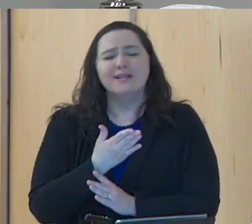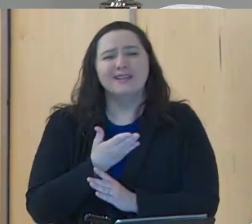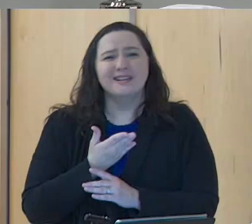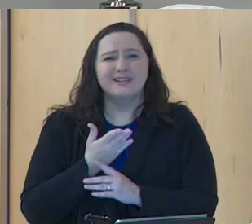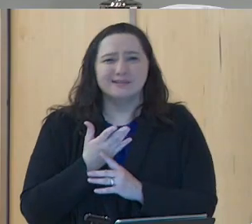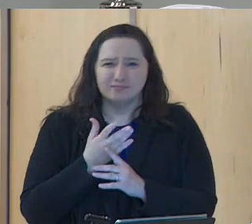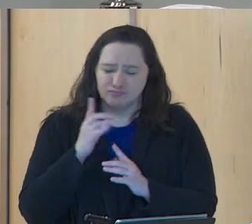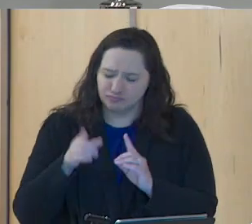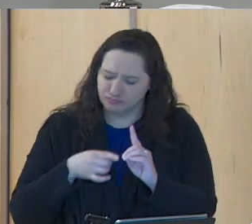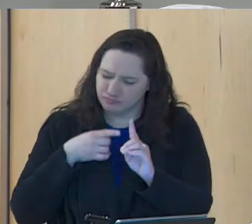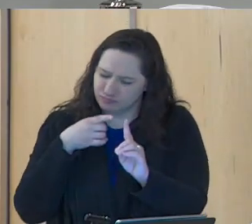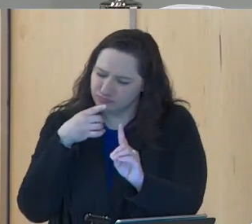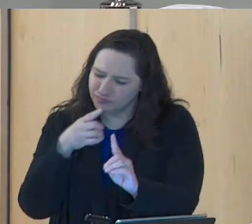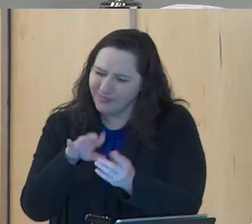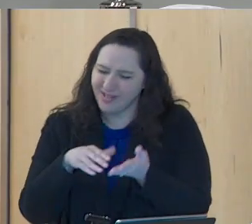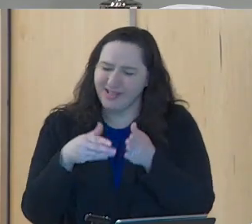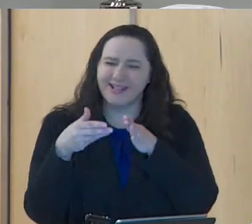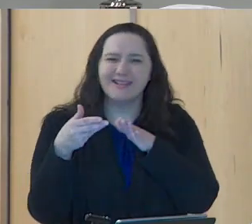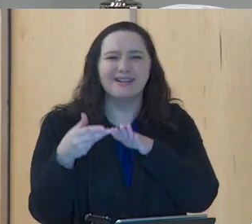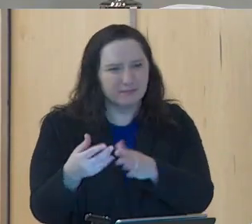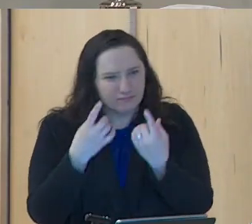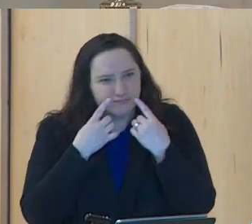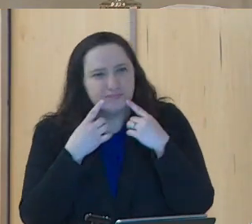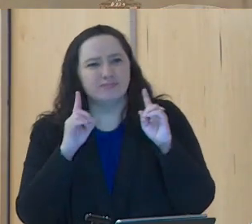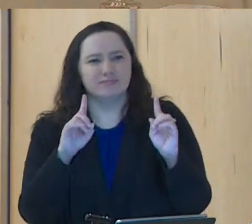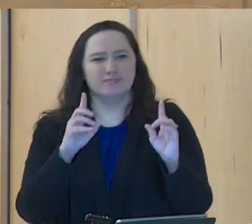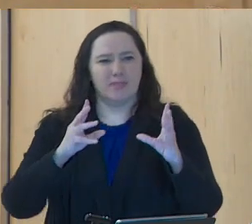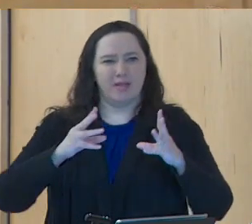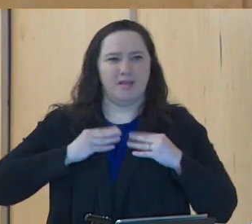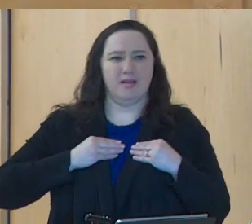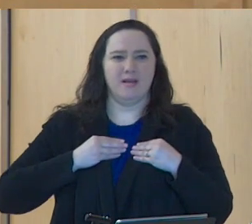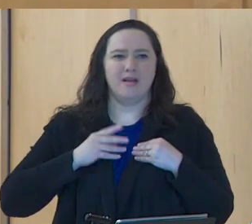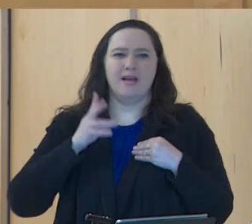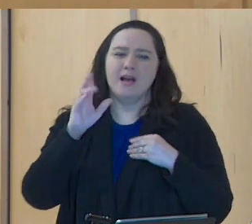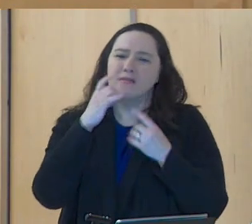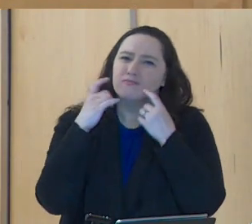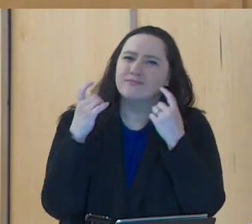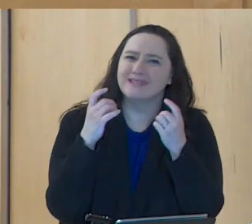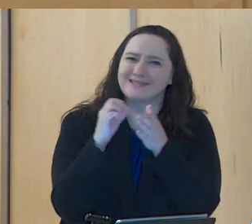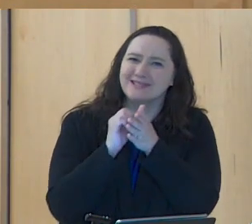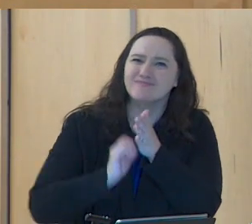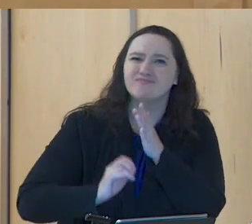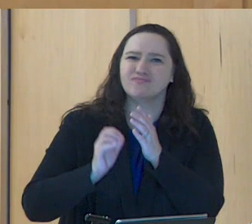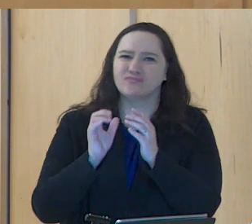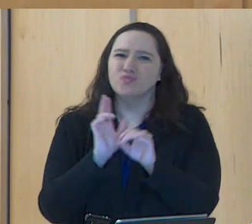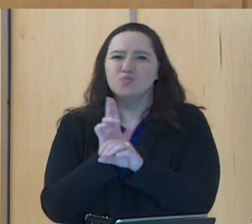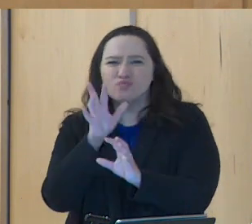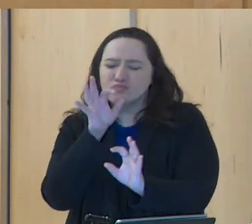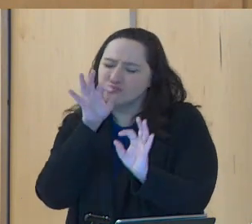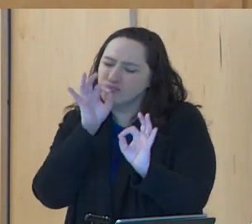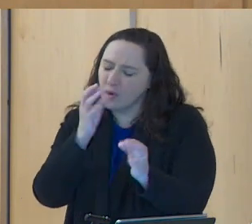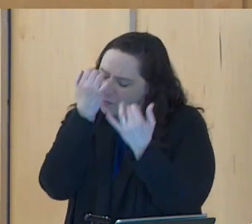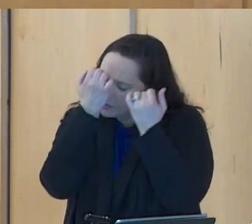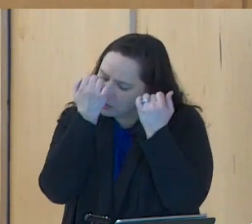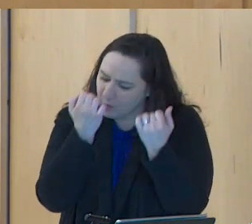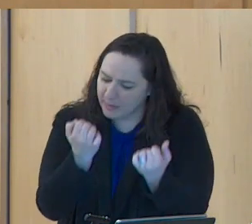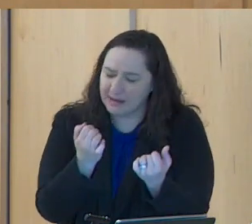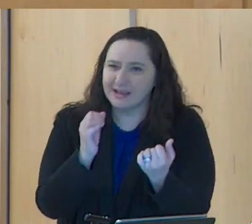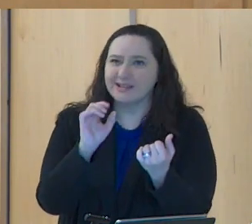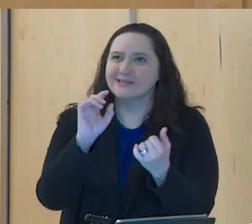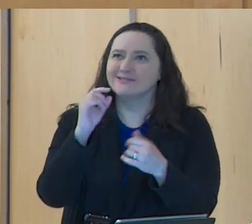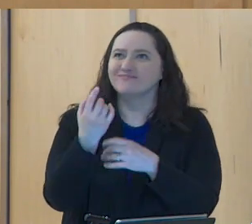perfect sacrifice that washes away all of our sins. By his perfect obedience, he has